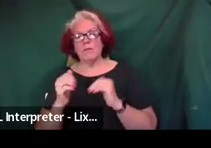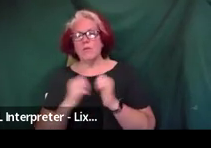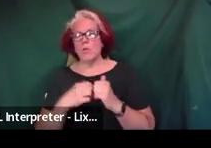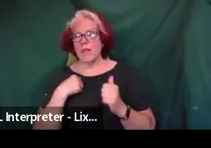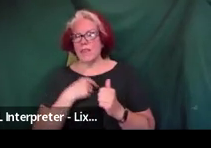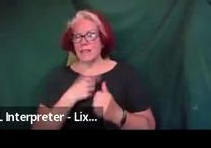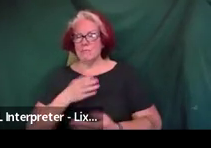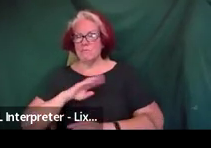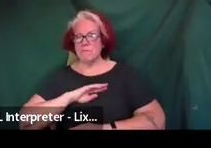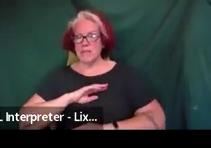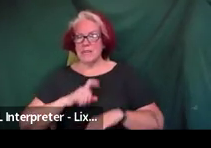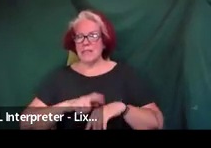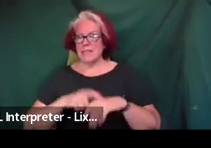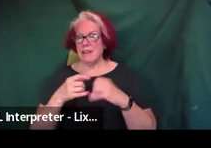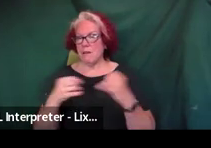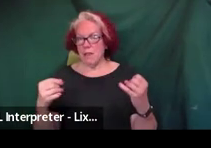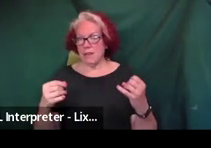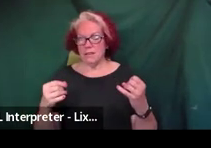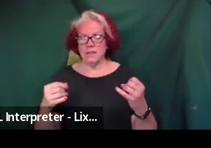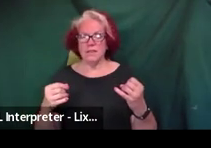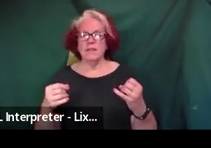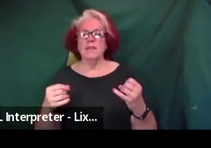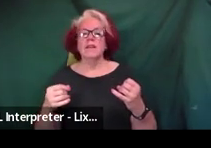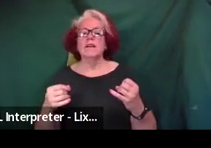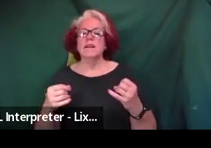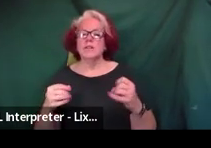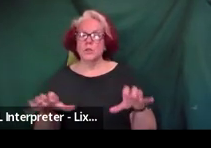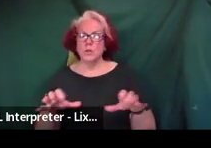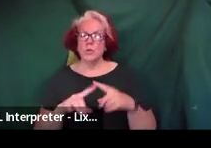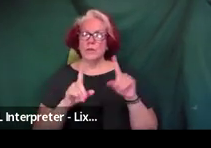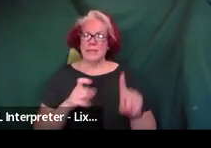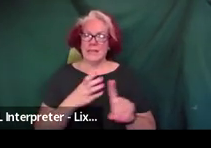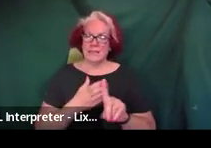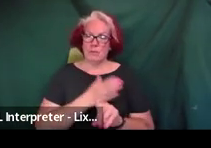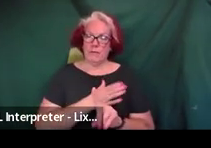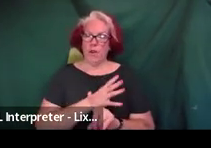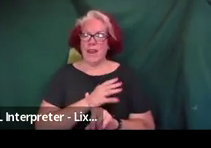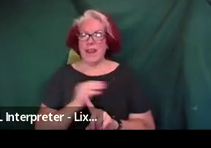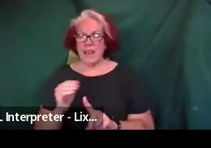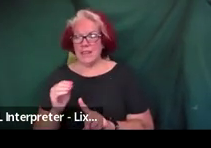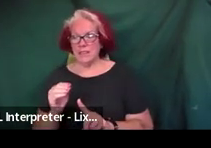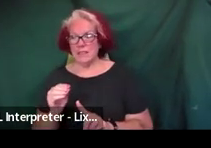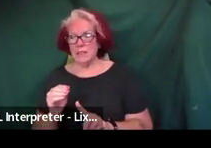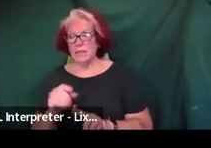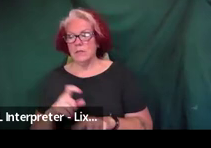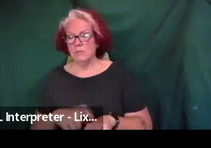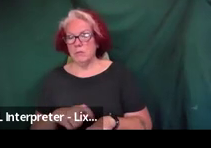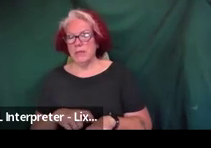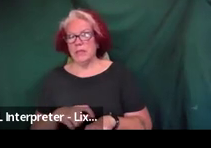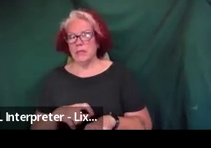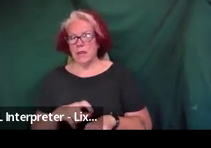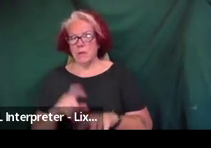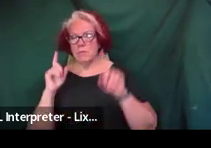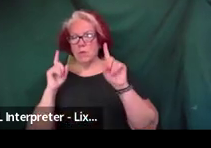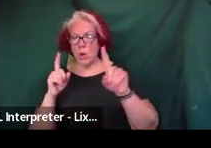the timelines that we need to do both the testing ahead of time, as well as meeting our timelines and our benchmarks so